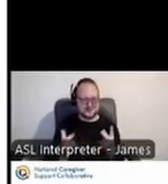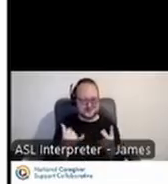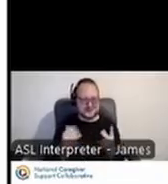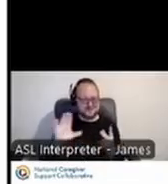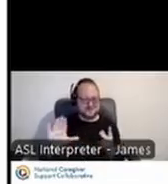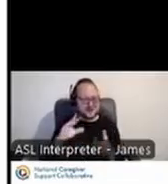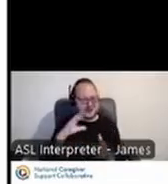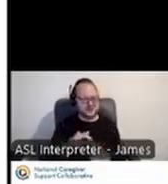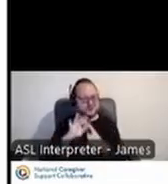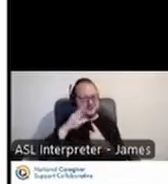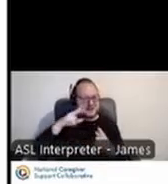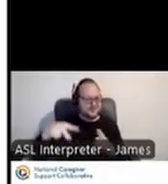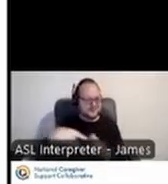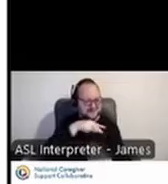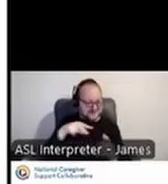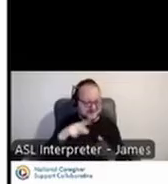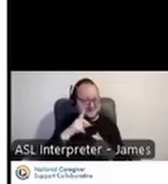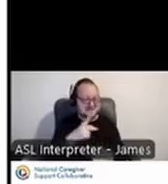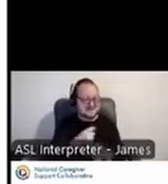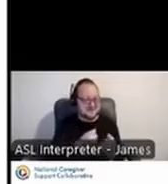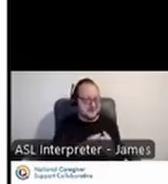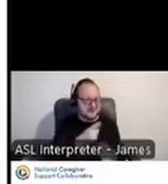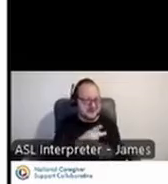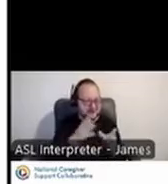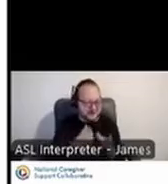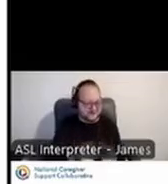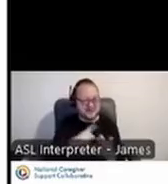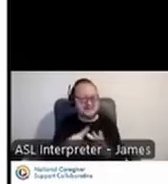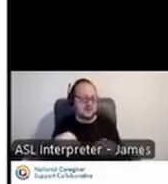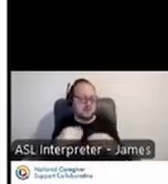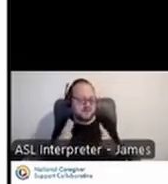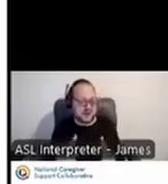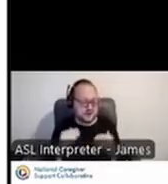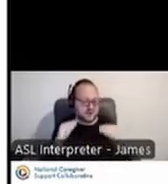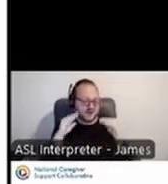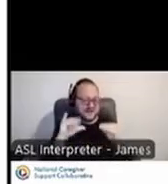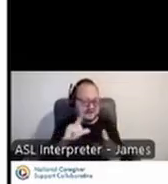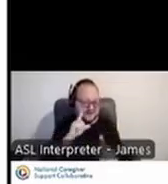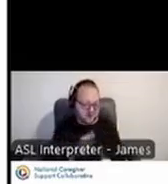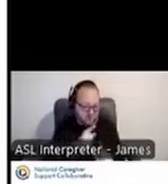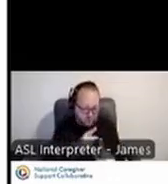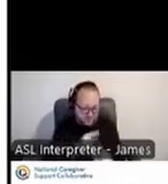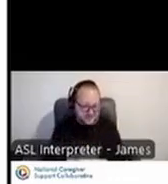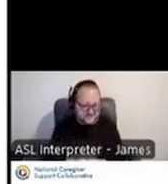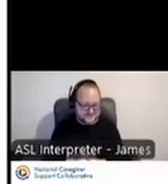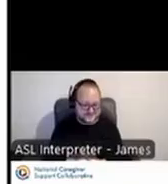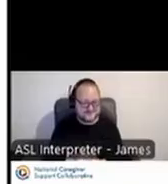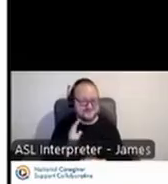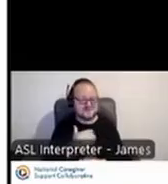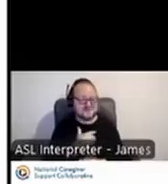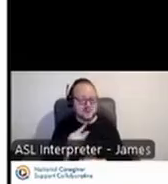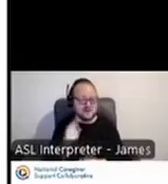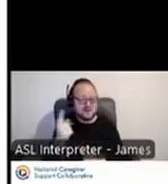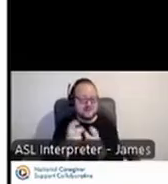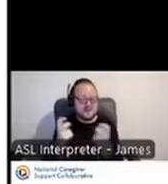supporting caregivers as well as providers to advance this critical goal. And our first panelist, Jennifer Rabelais,